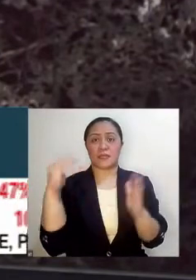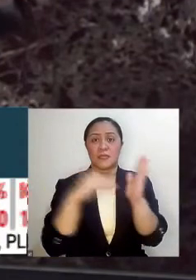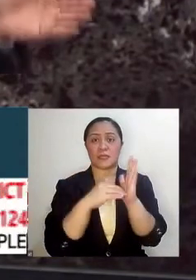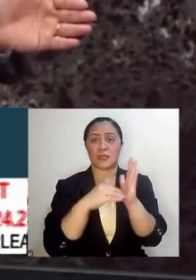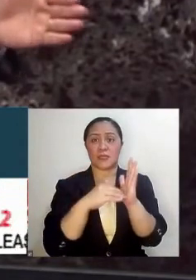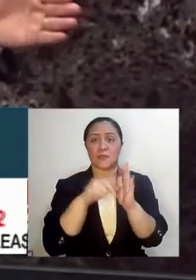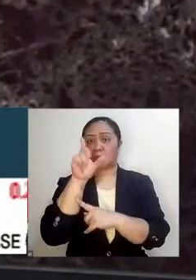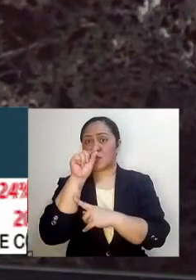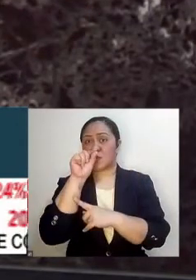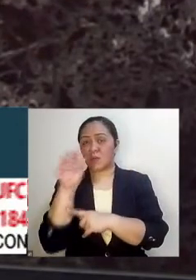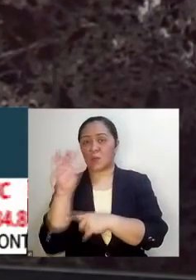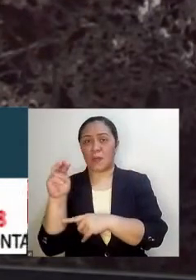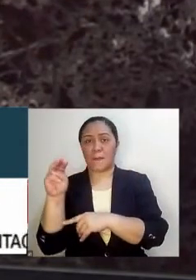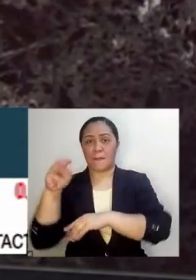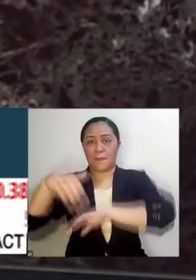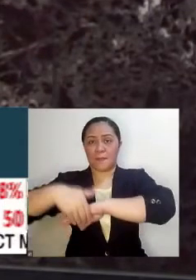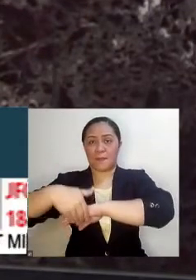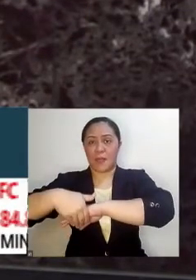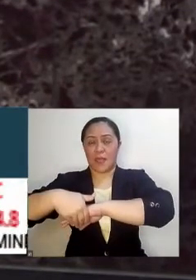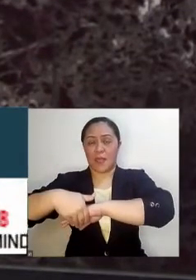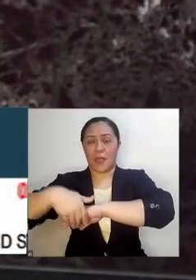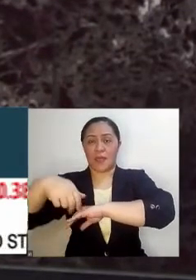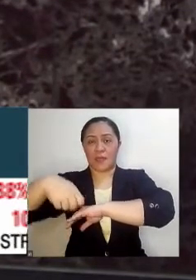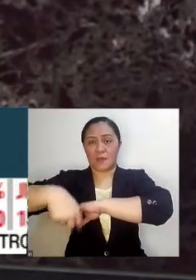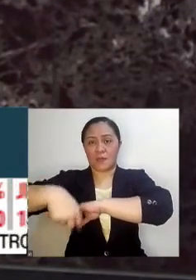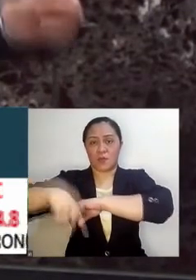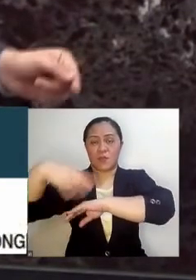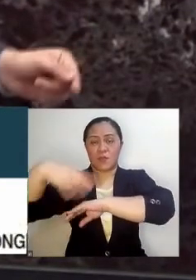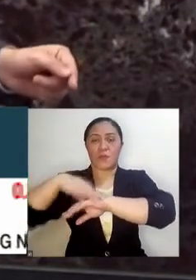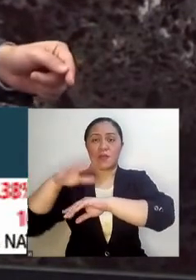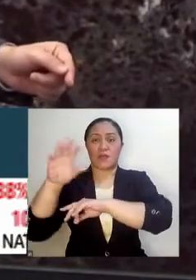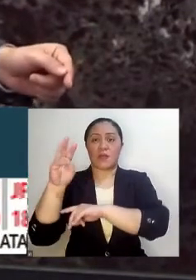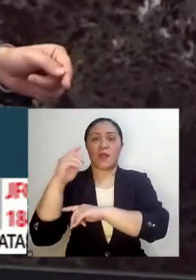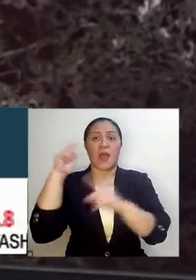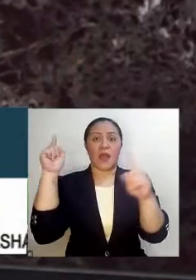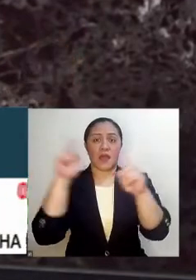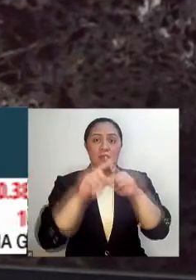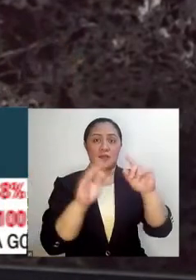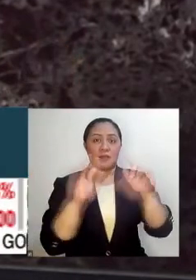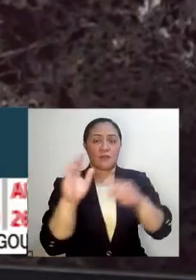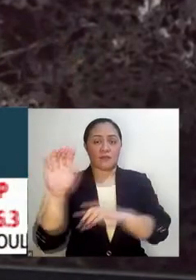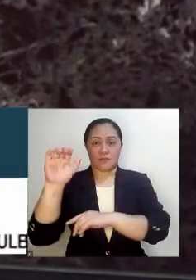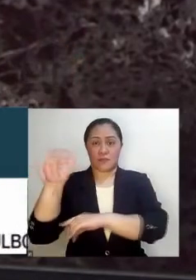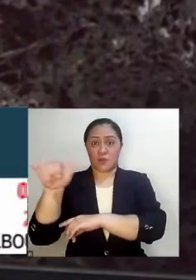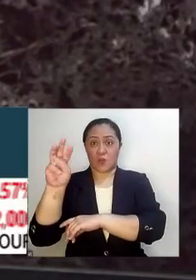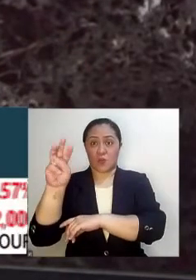on January 5th and his noon rally speech the next day.